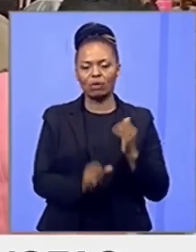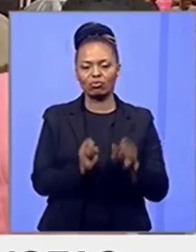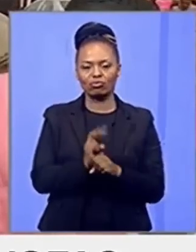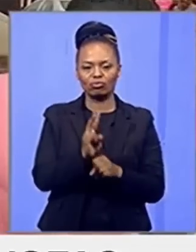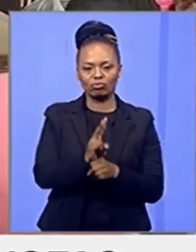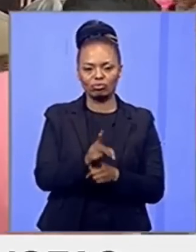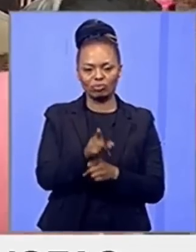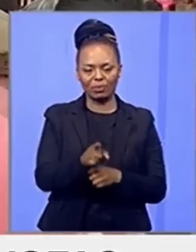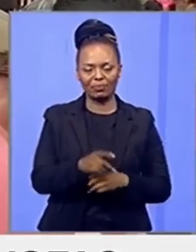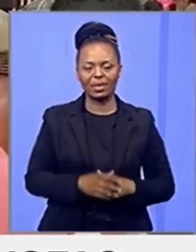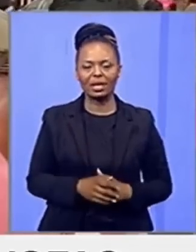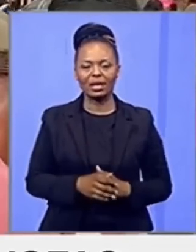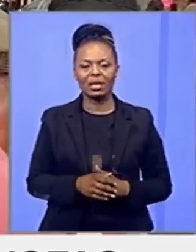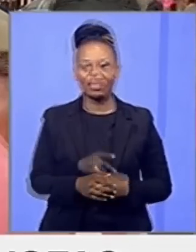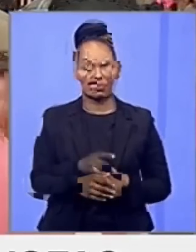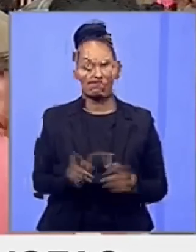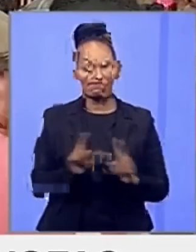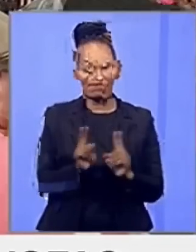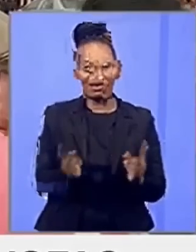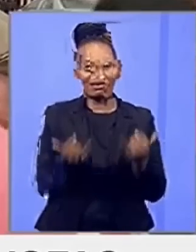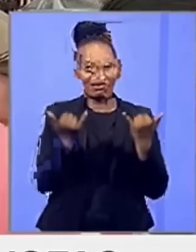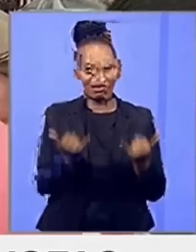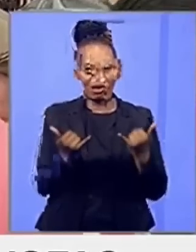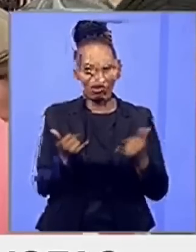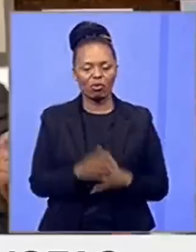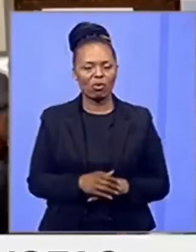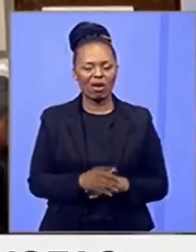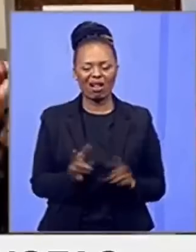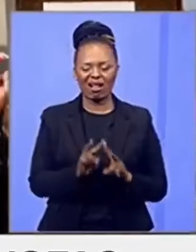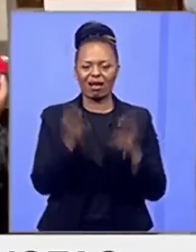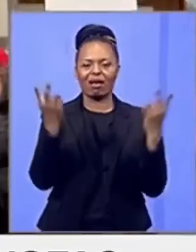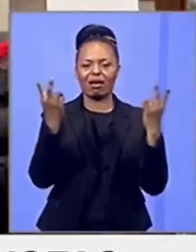per transaction. Mara now if etugile